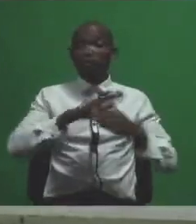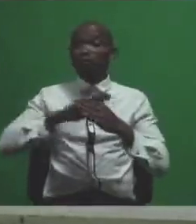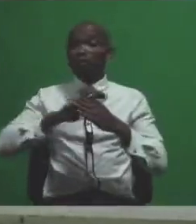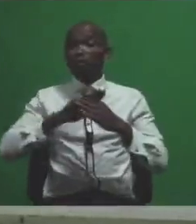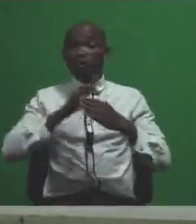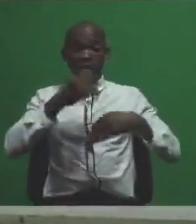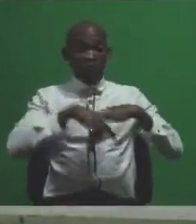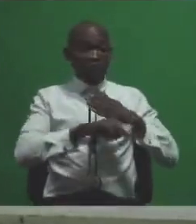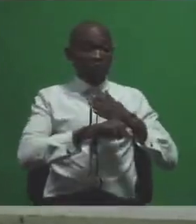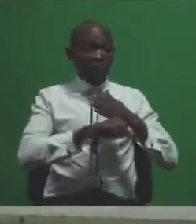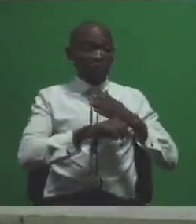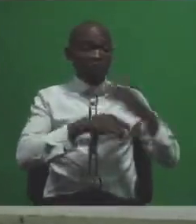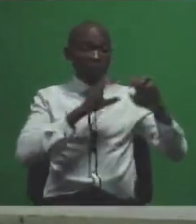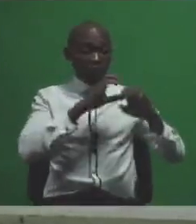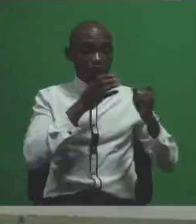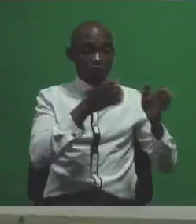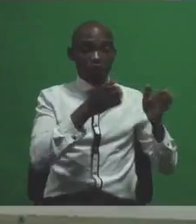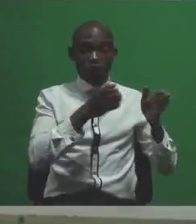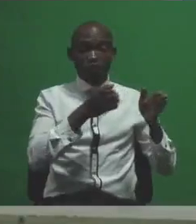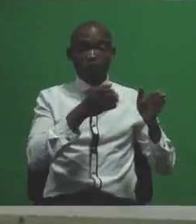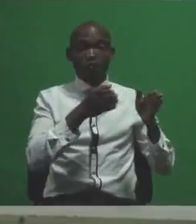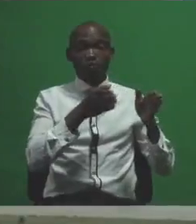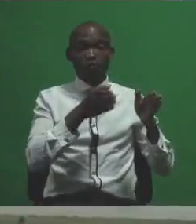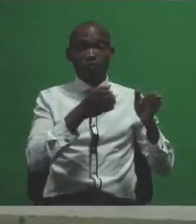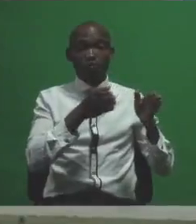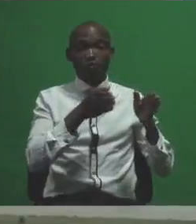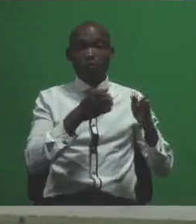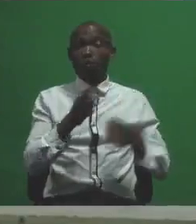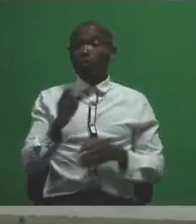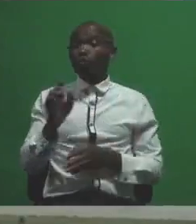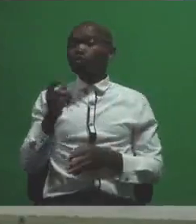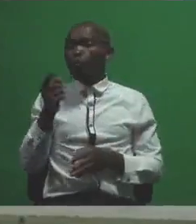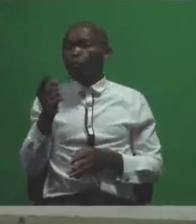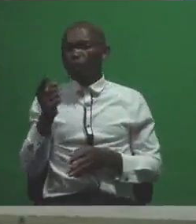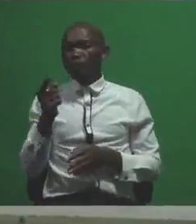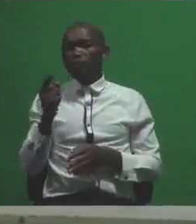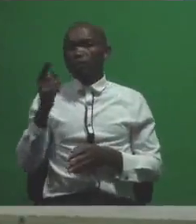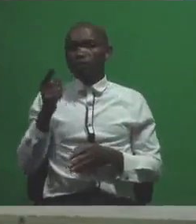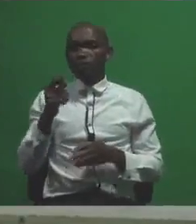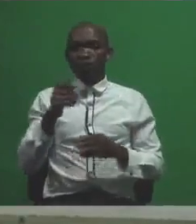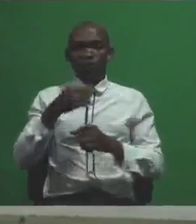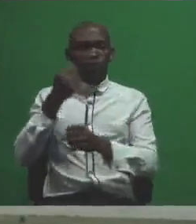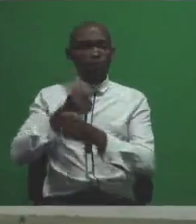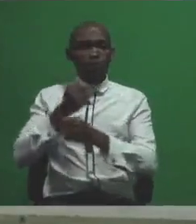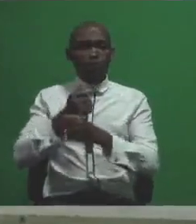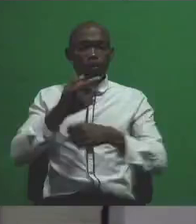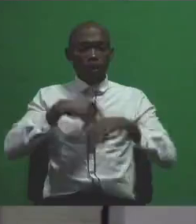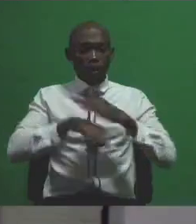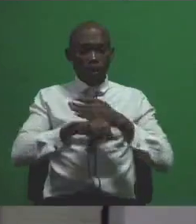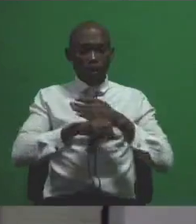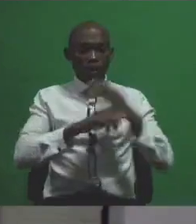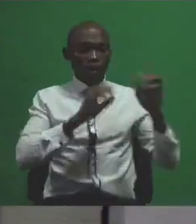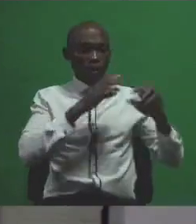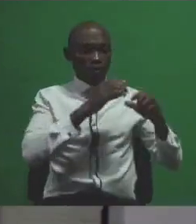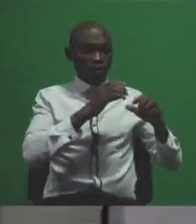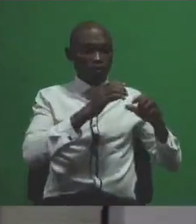improper use of chemistry laboratory, but this one is your task. What not to do in the chemistry